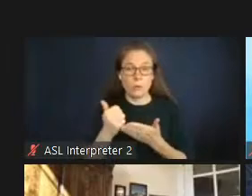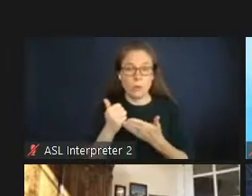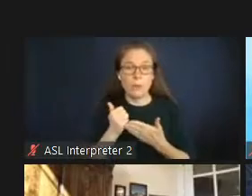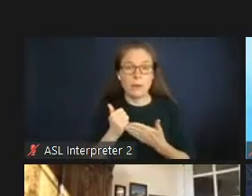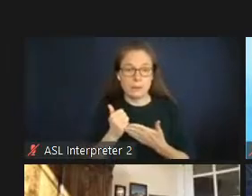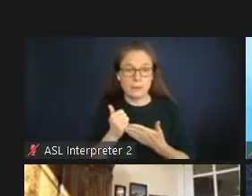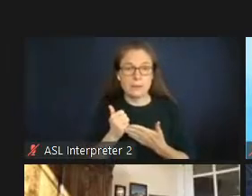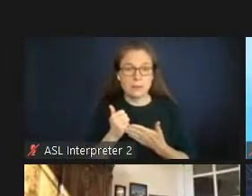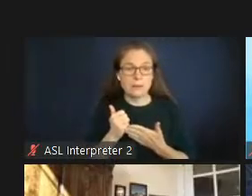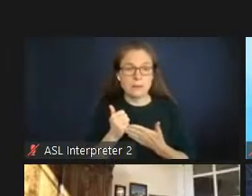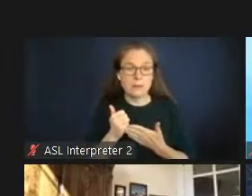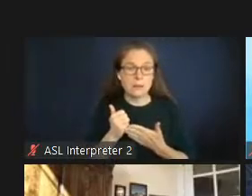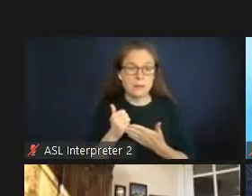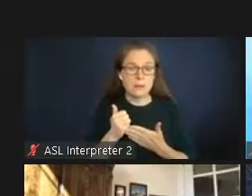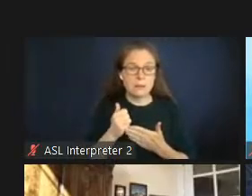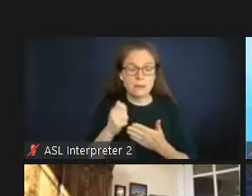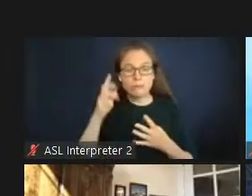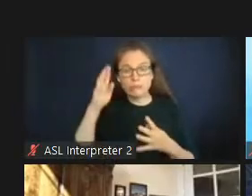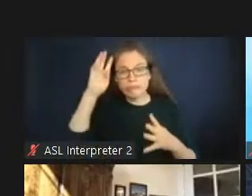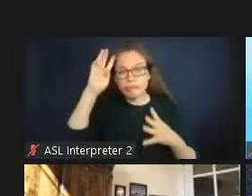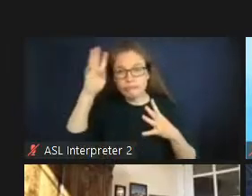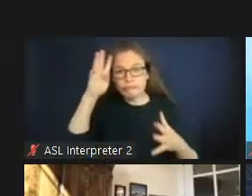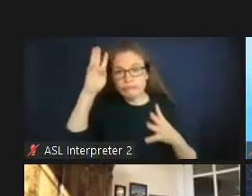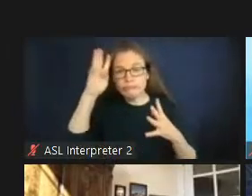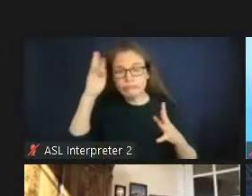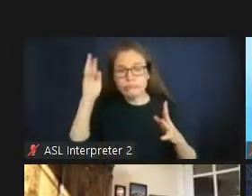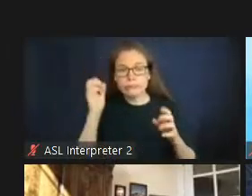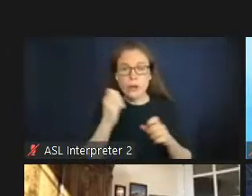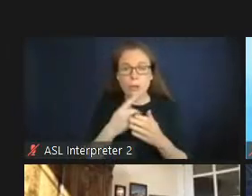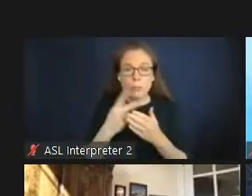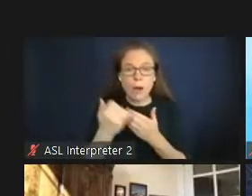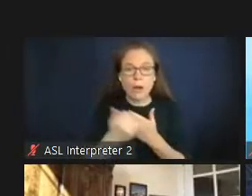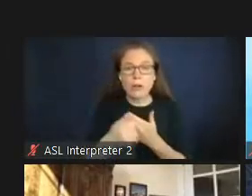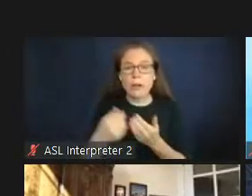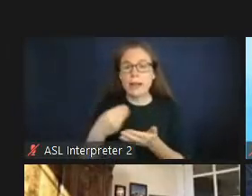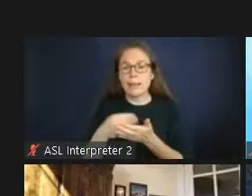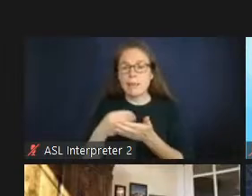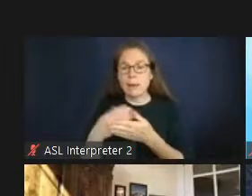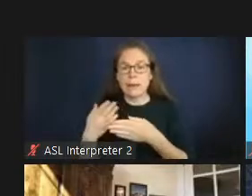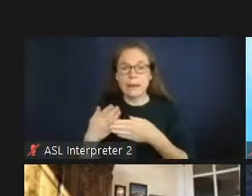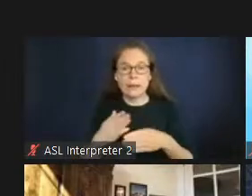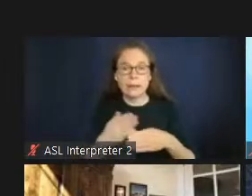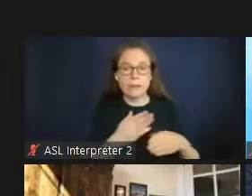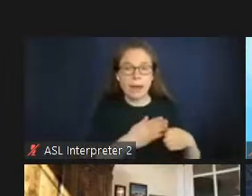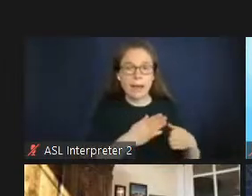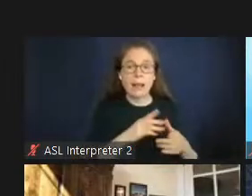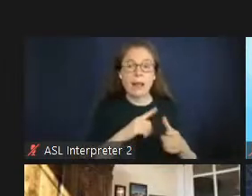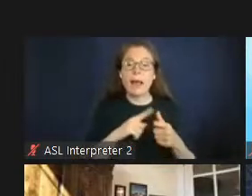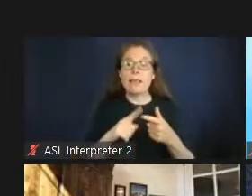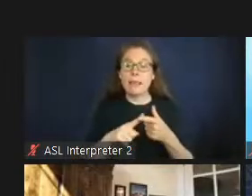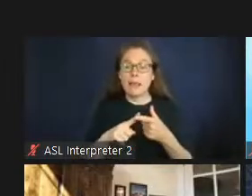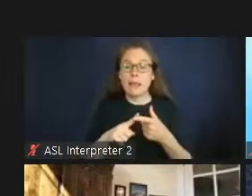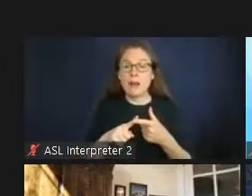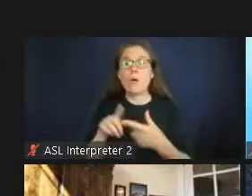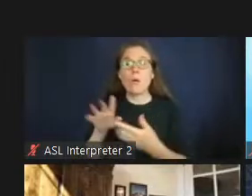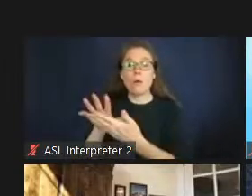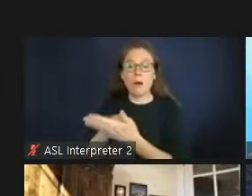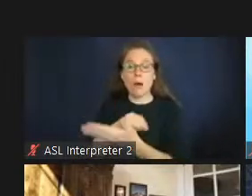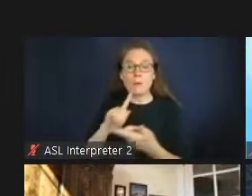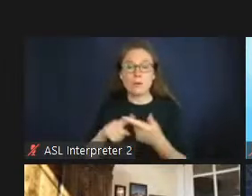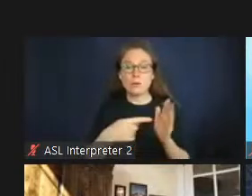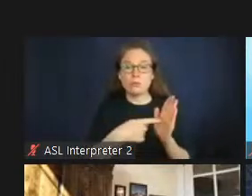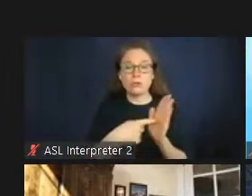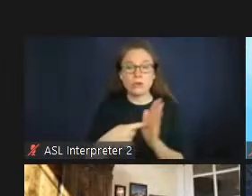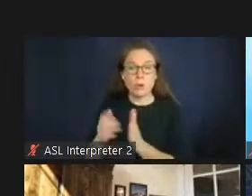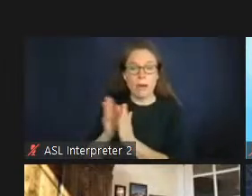helping to formulate our project allocations, and that shapes then our budget requests that we're bringing forward to you tonight. So